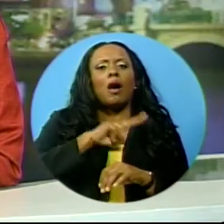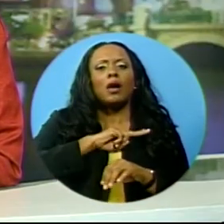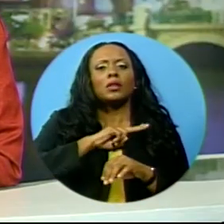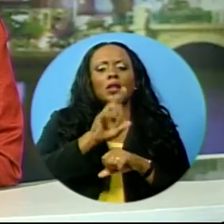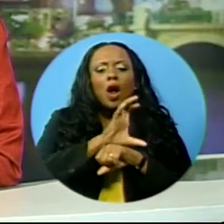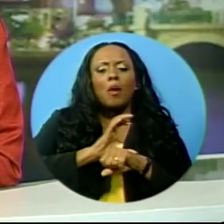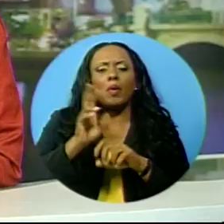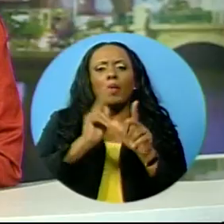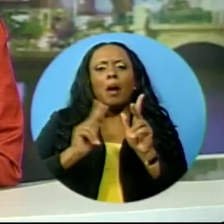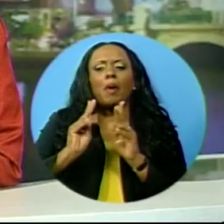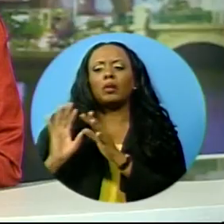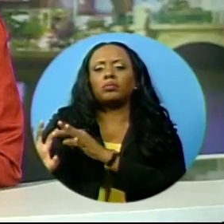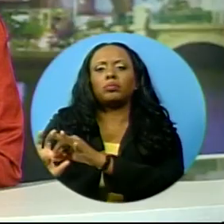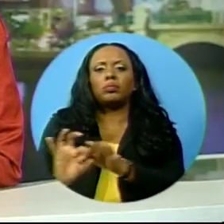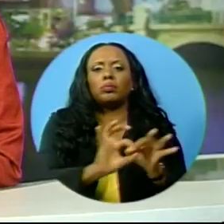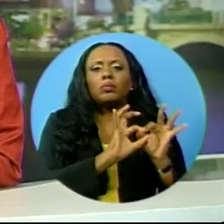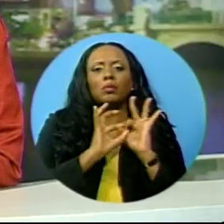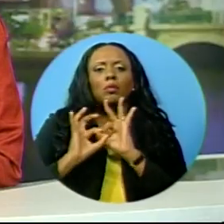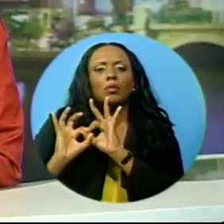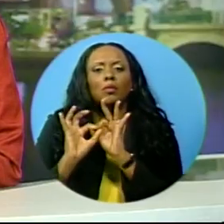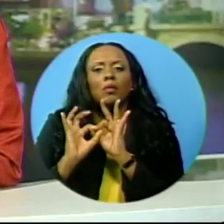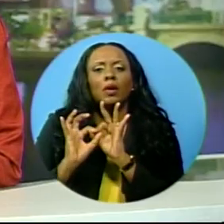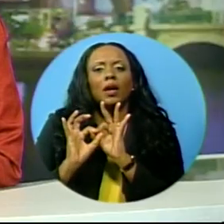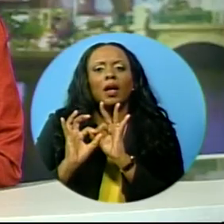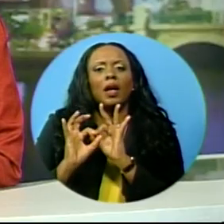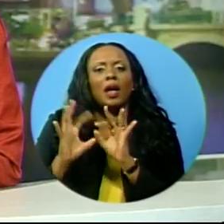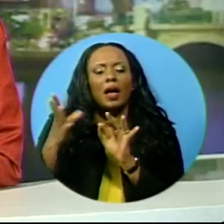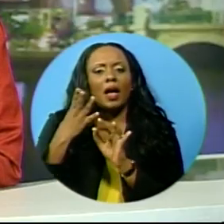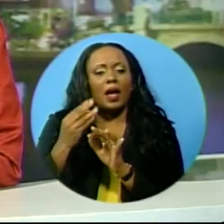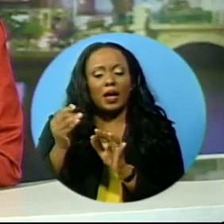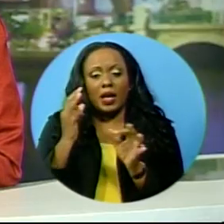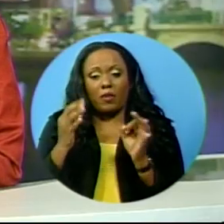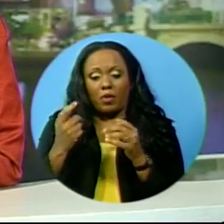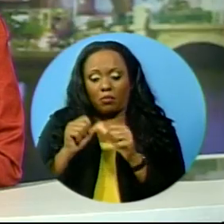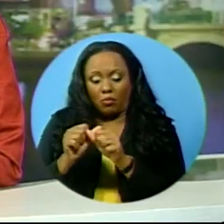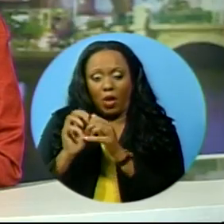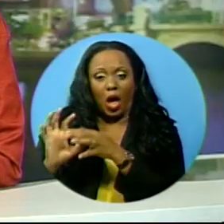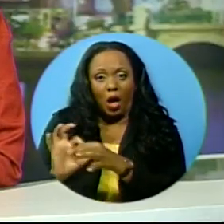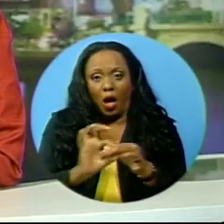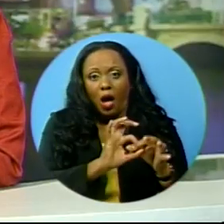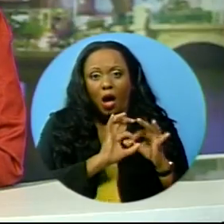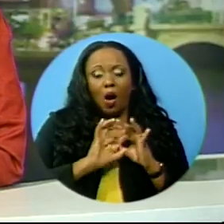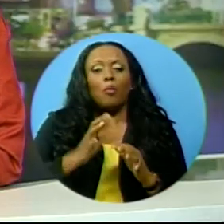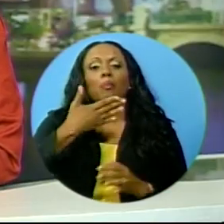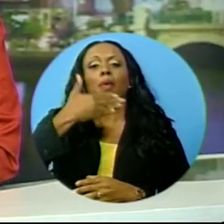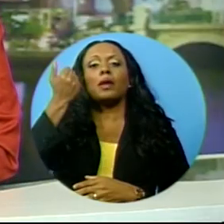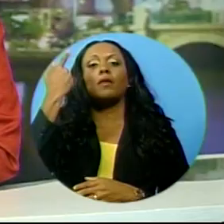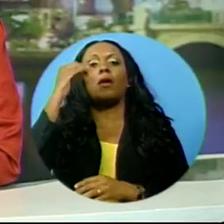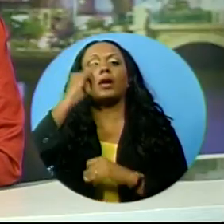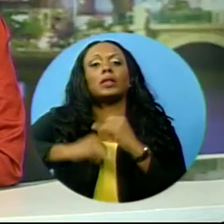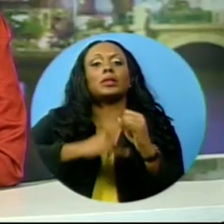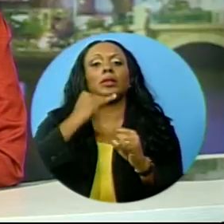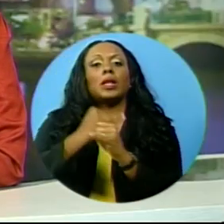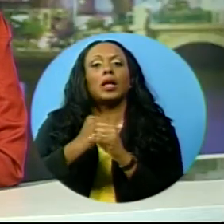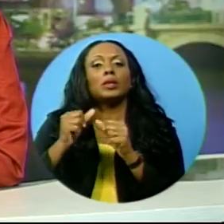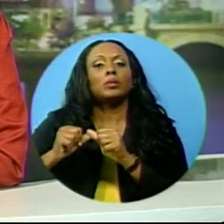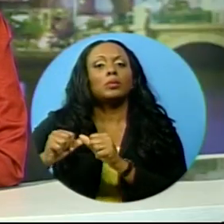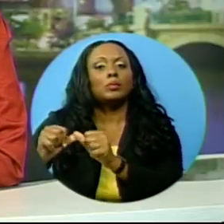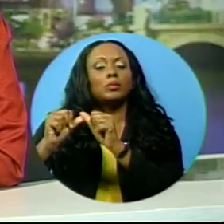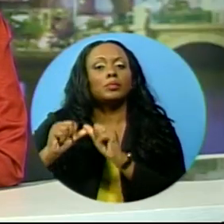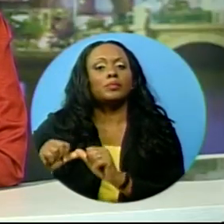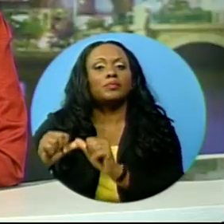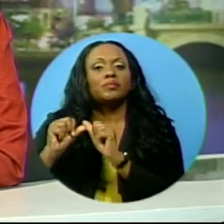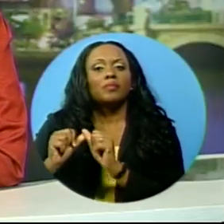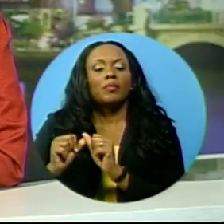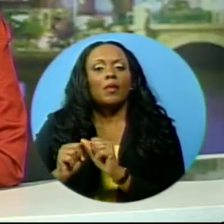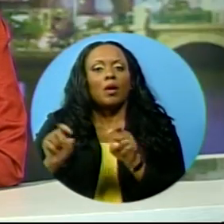and the influence that its united front could yield internationally. According to him, CARICOM presented a united front